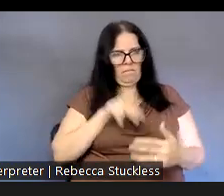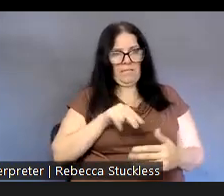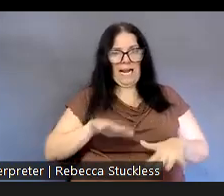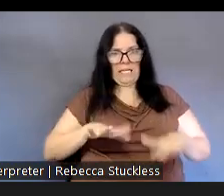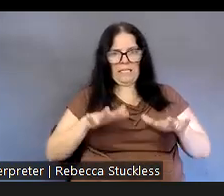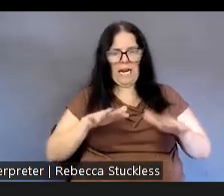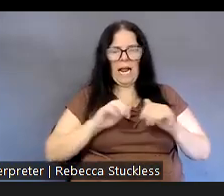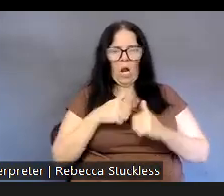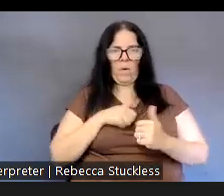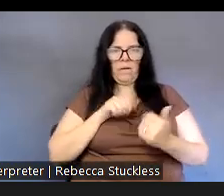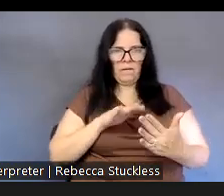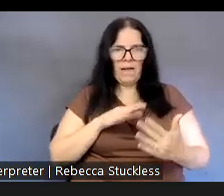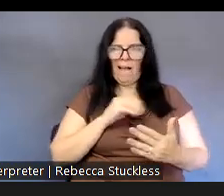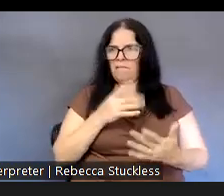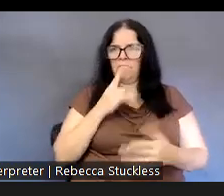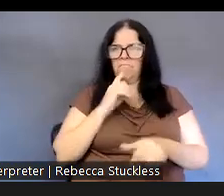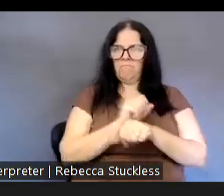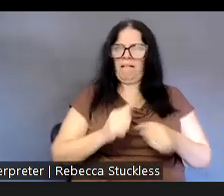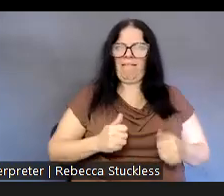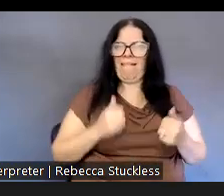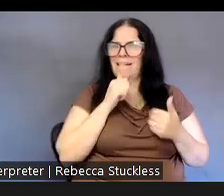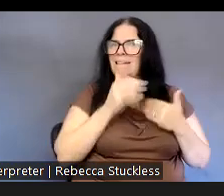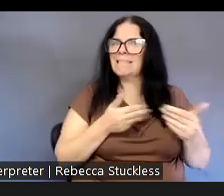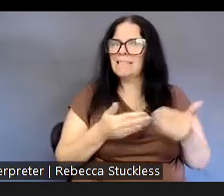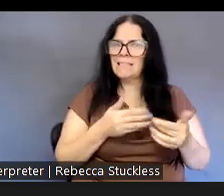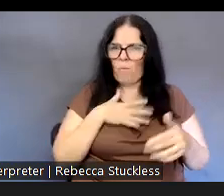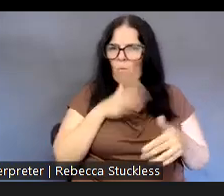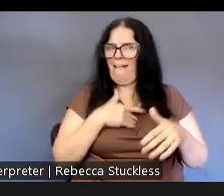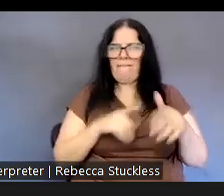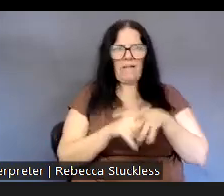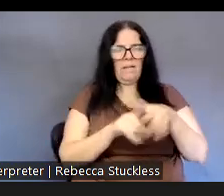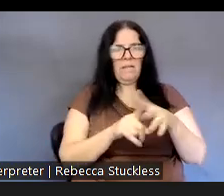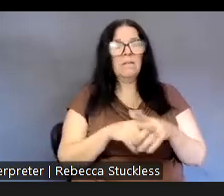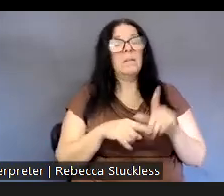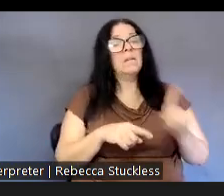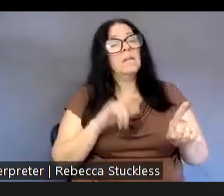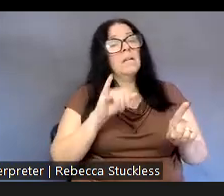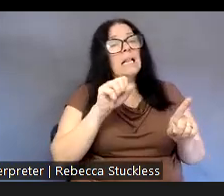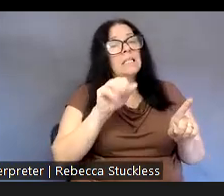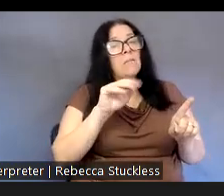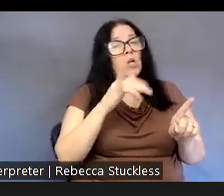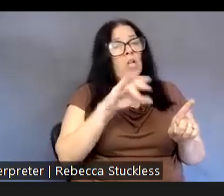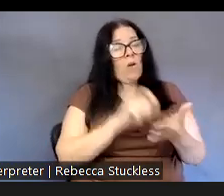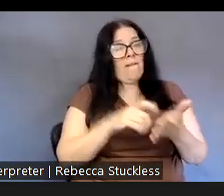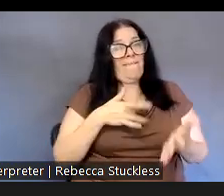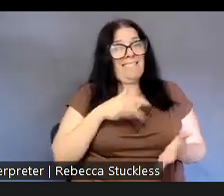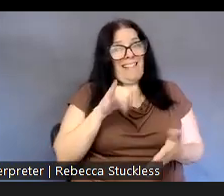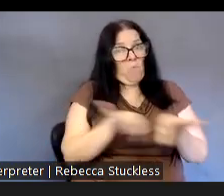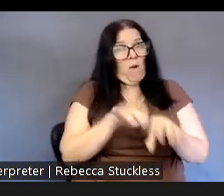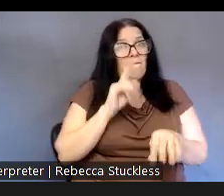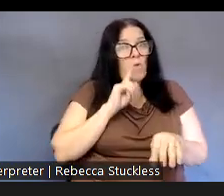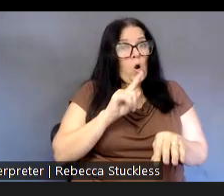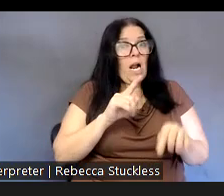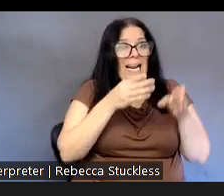difficult realities. She's of the opinion that this matters not just for individual mental health, but also for